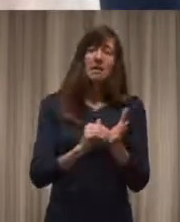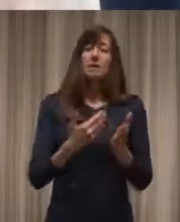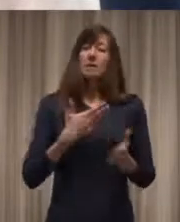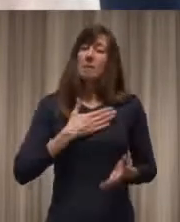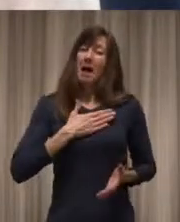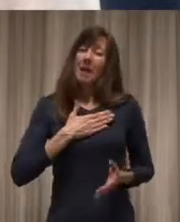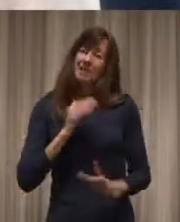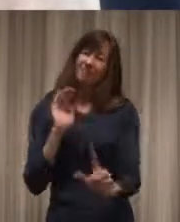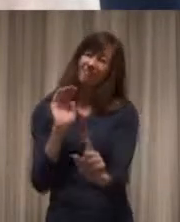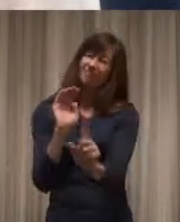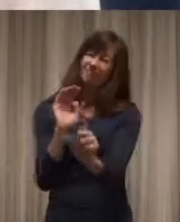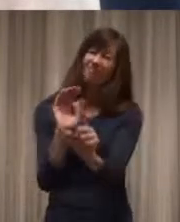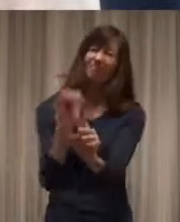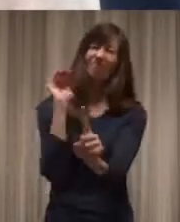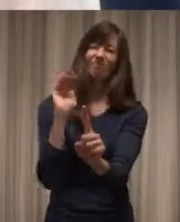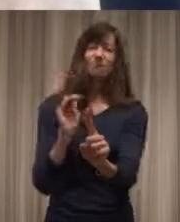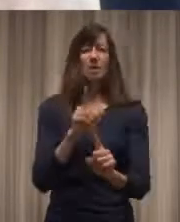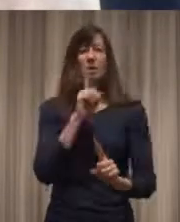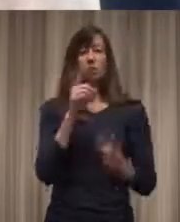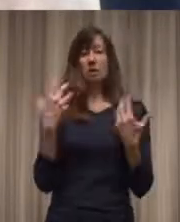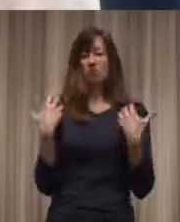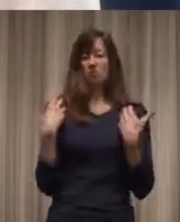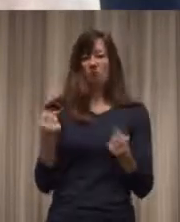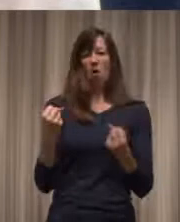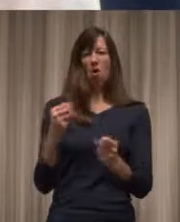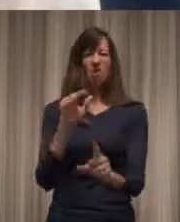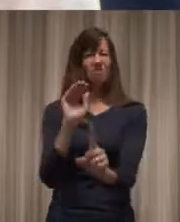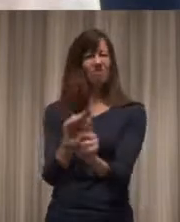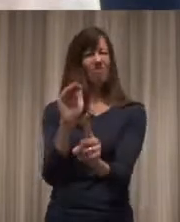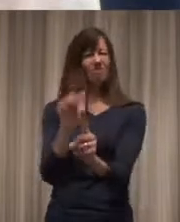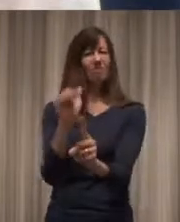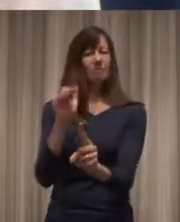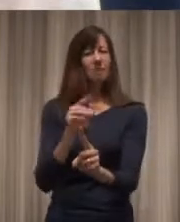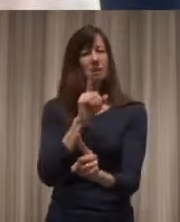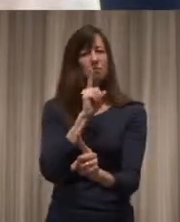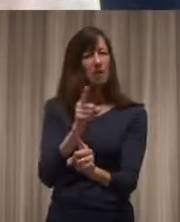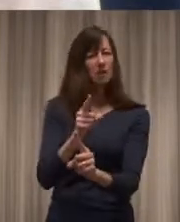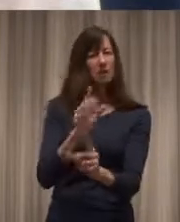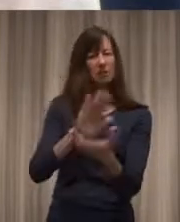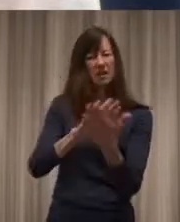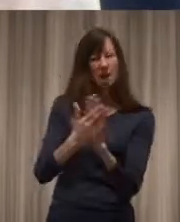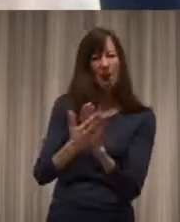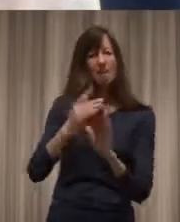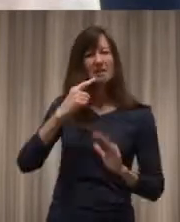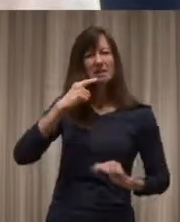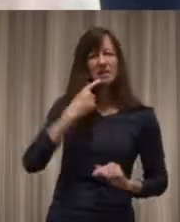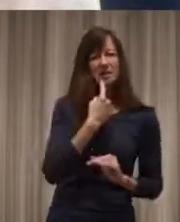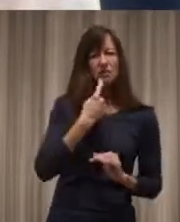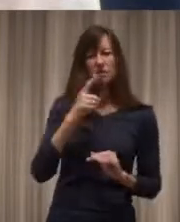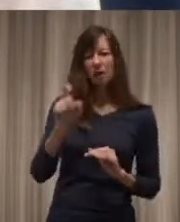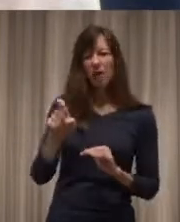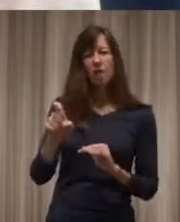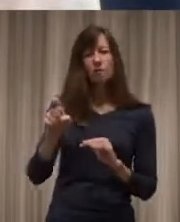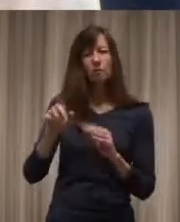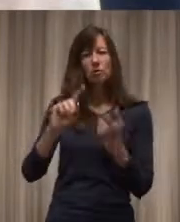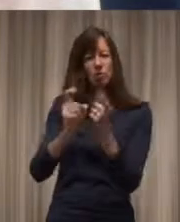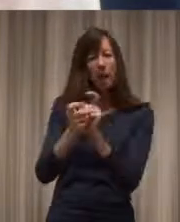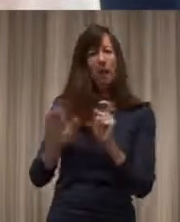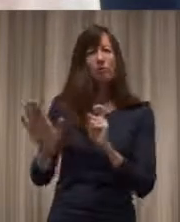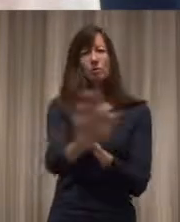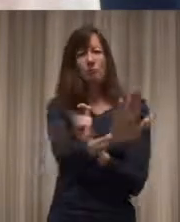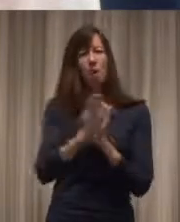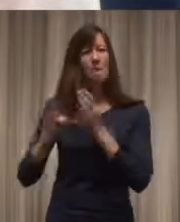say a strong nudge to get serious and really change our behavior in terms of